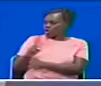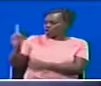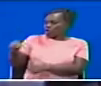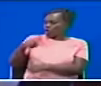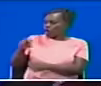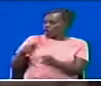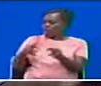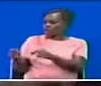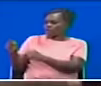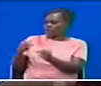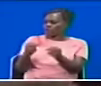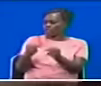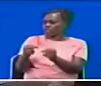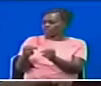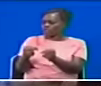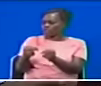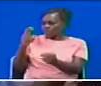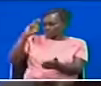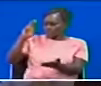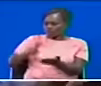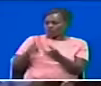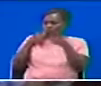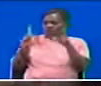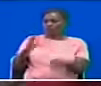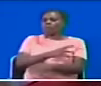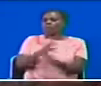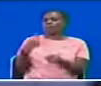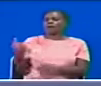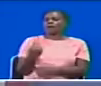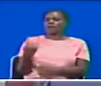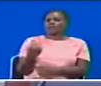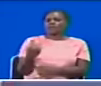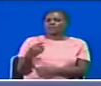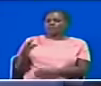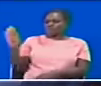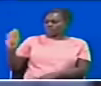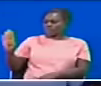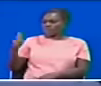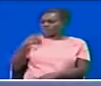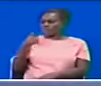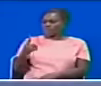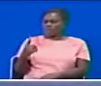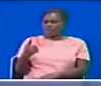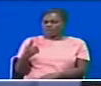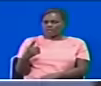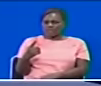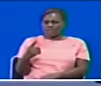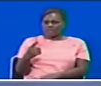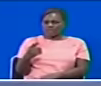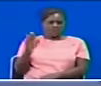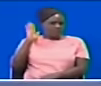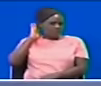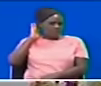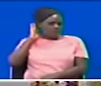in a space that only recognizes the language of power. Okay. Beatrice has said that she was listening to one of the clips you're